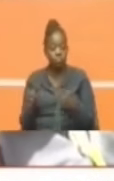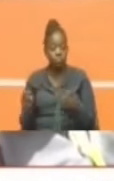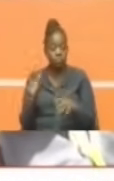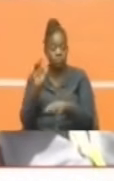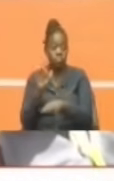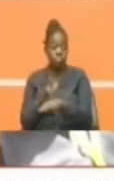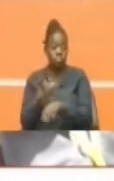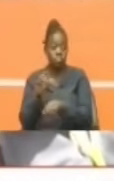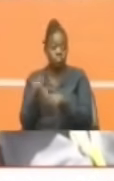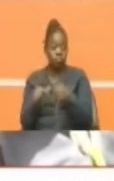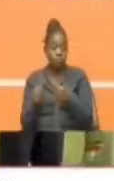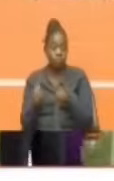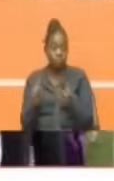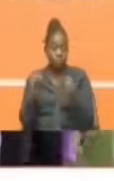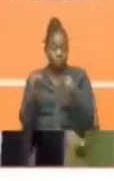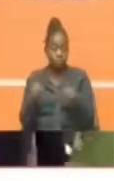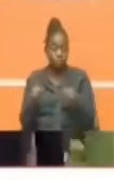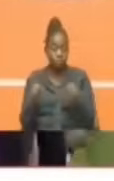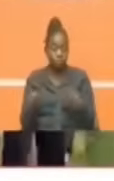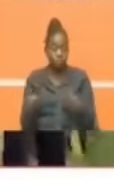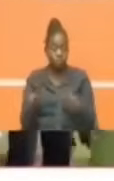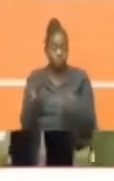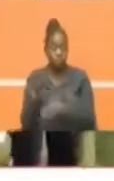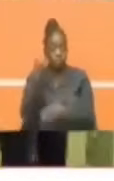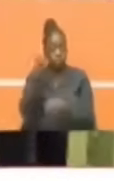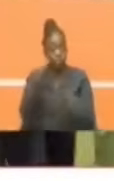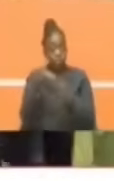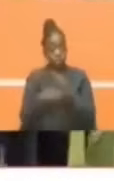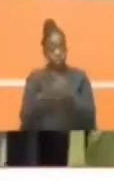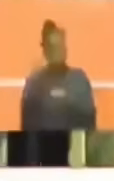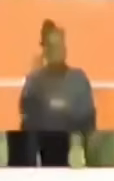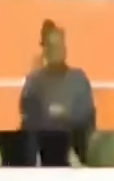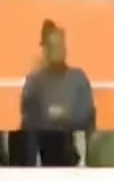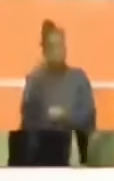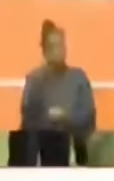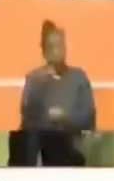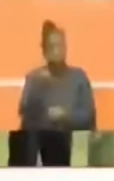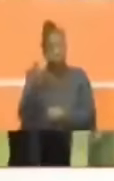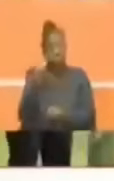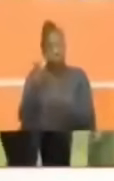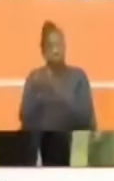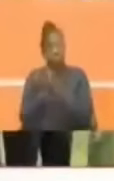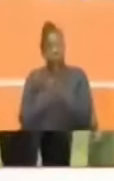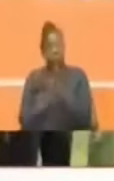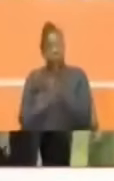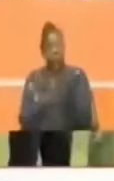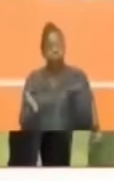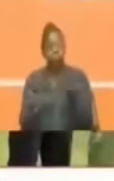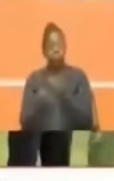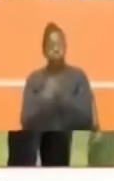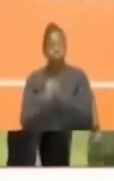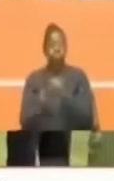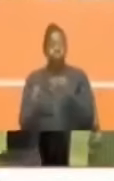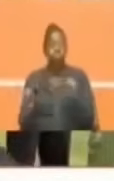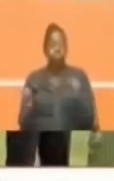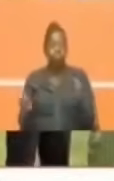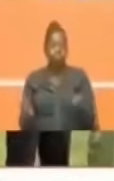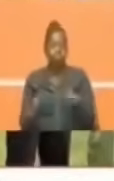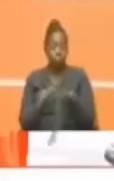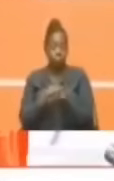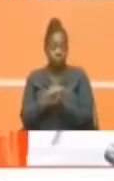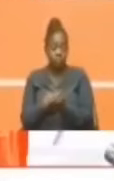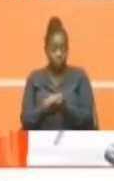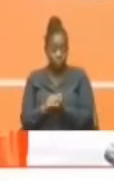sensitize them about this issue. Ye minisa bisunguzi wa president Miro Balanda atendereza sekulu enkola zali zokutasa obutonde